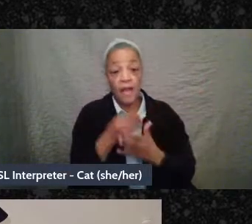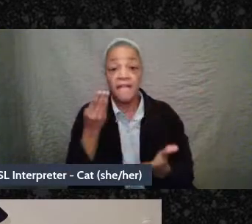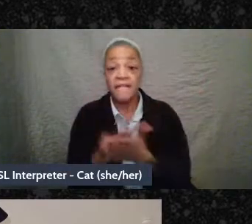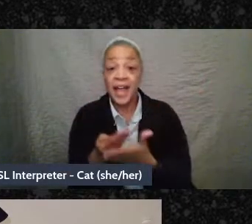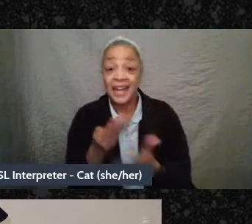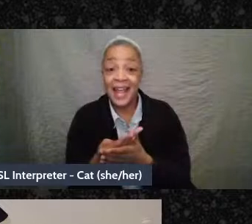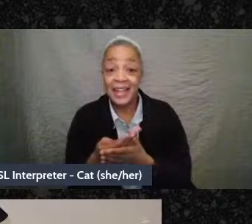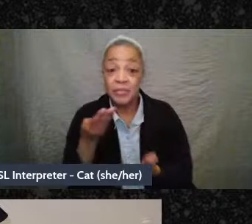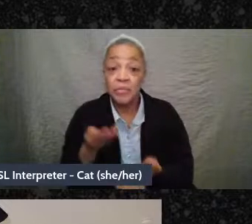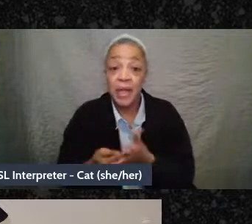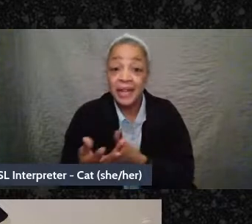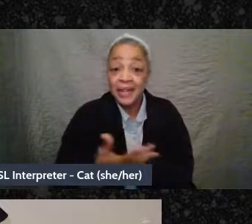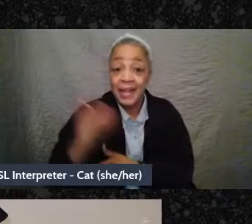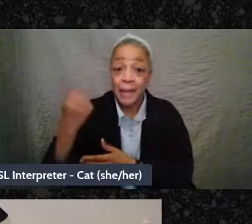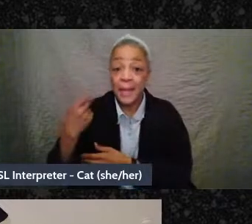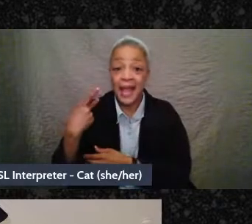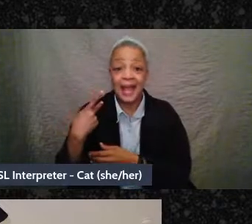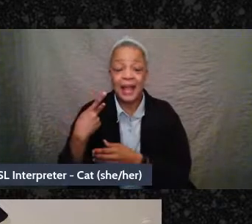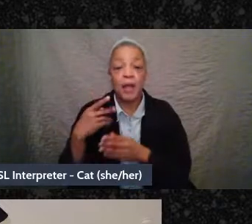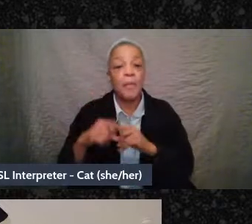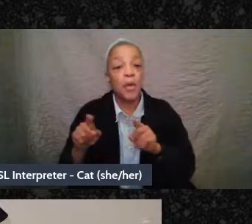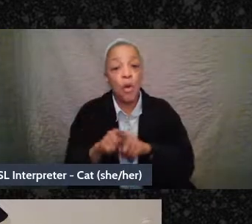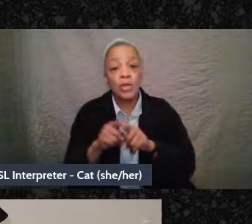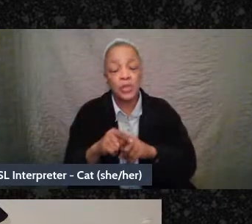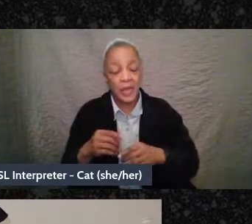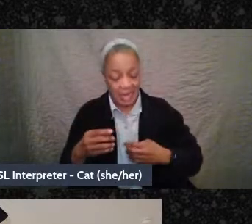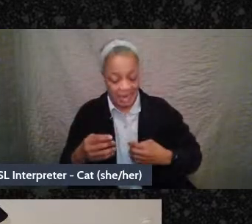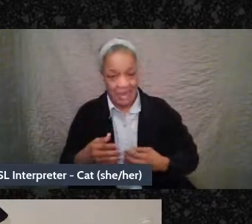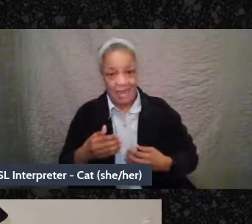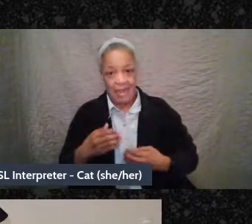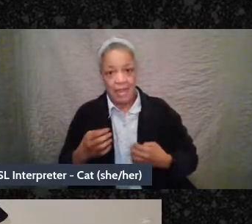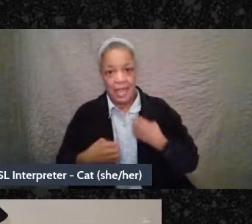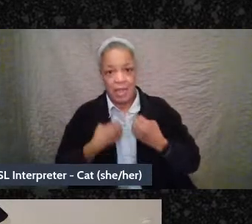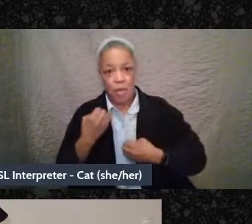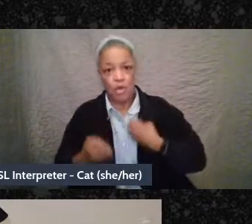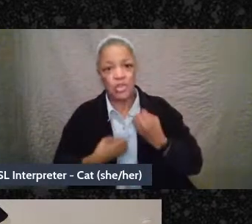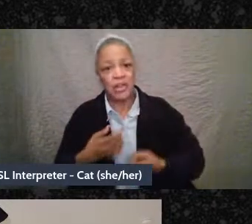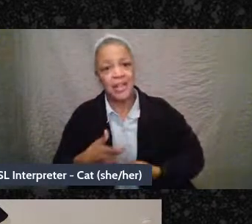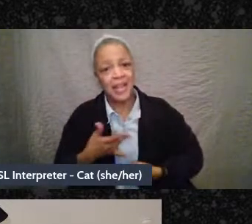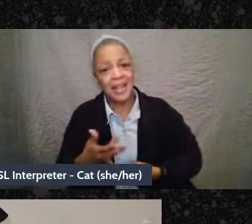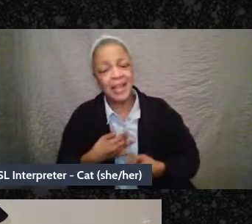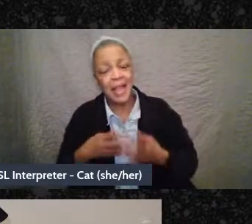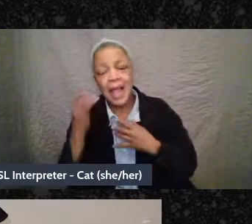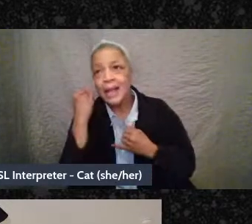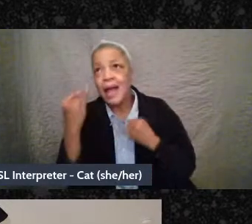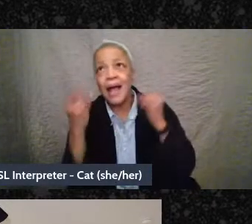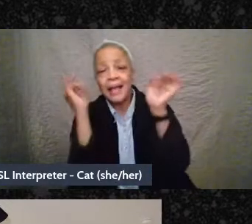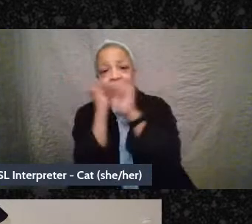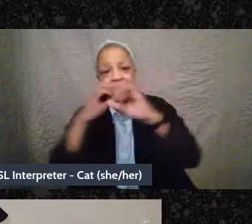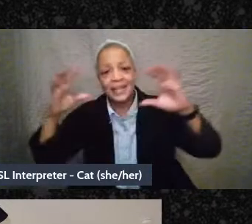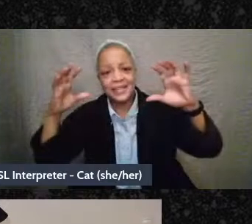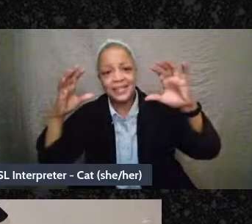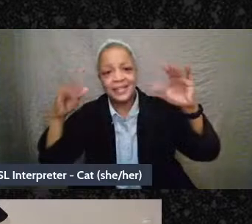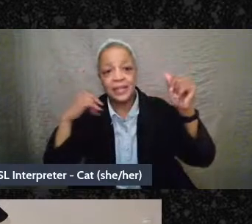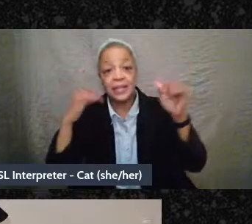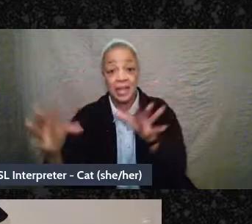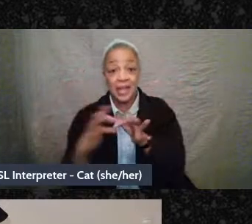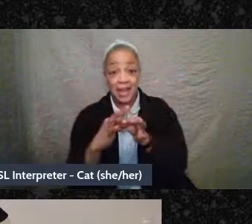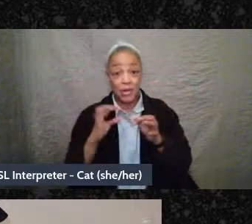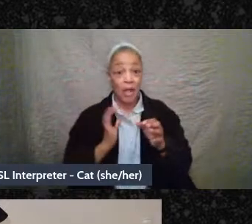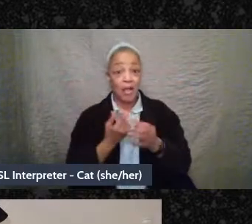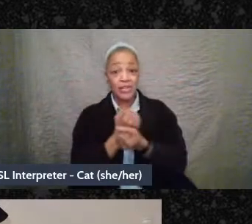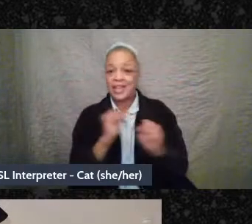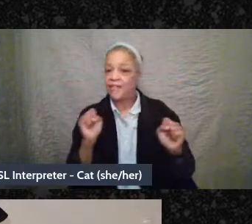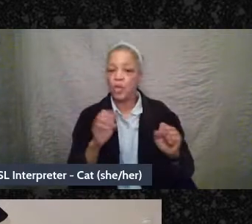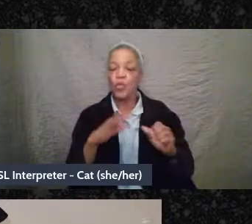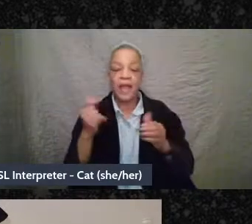but emotionally and ideologically from policing and punishment as connected in any way to our safety, our value,